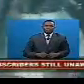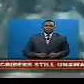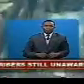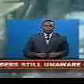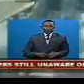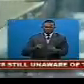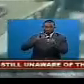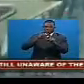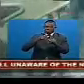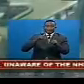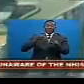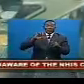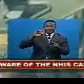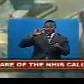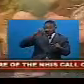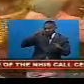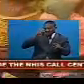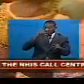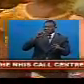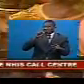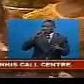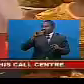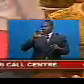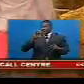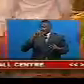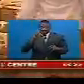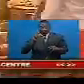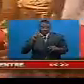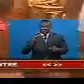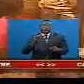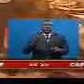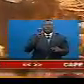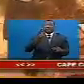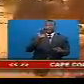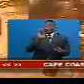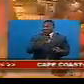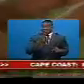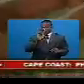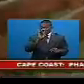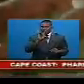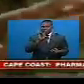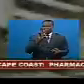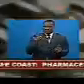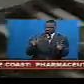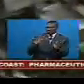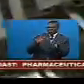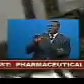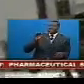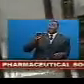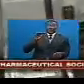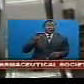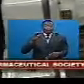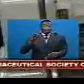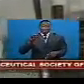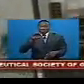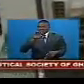The Local Government Act of 1993 mandates metropolitan, municipal and district assemblies to be responsible for the